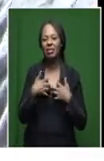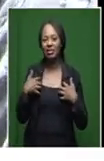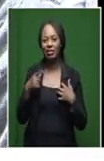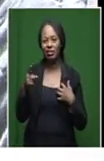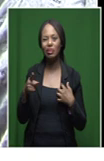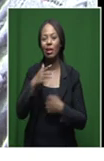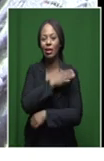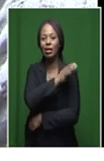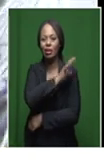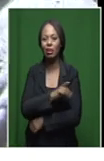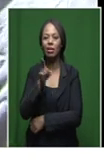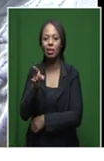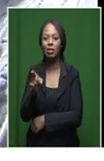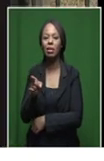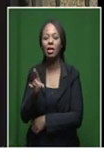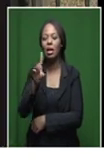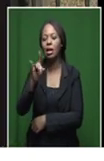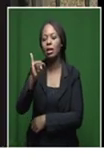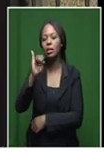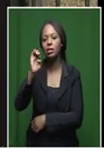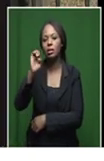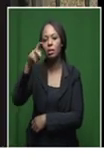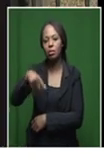Center. It's so bad.